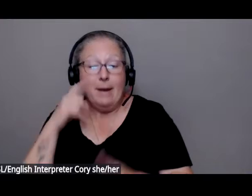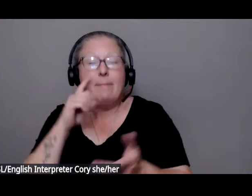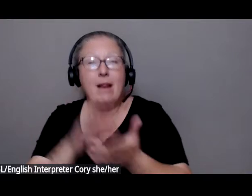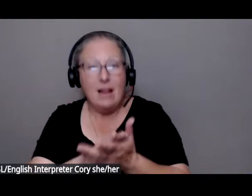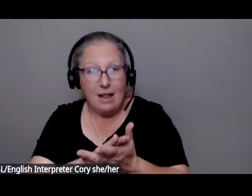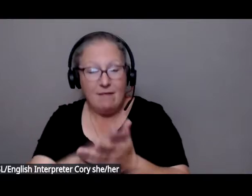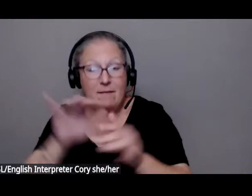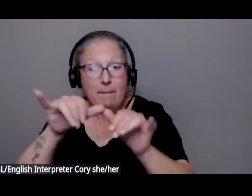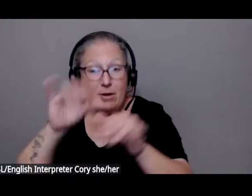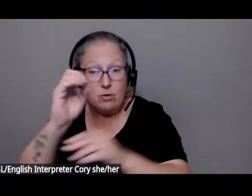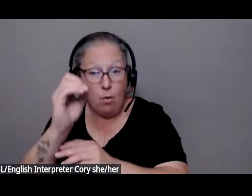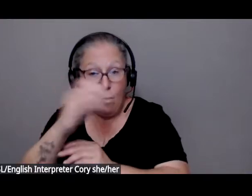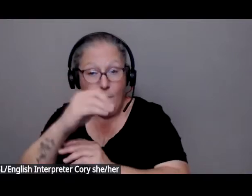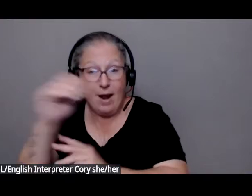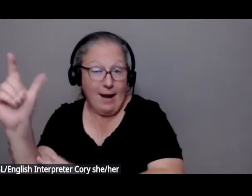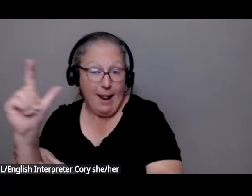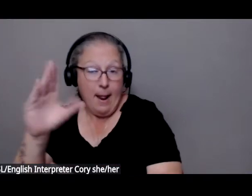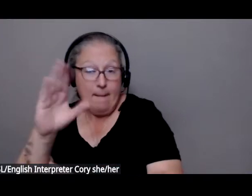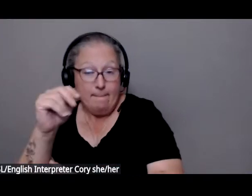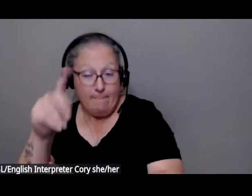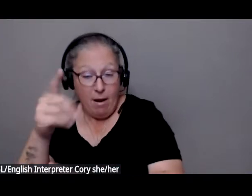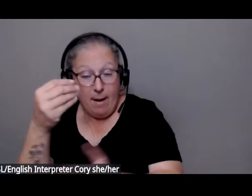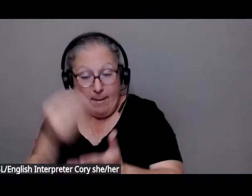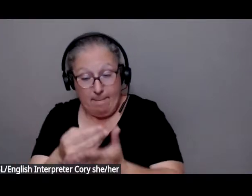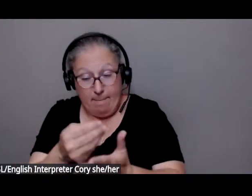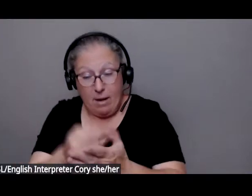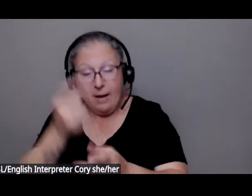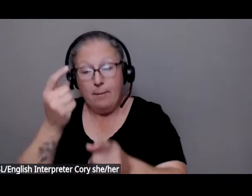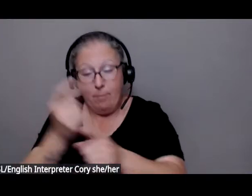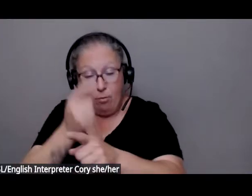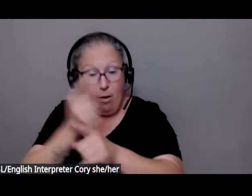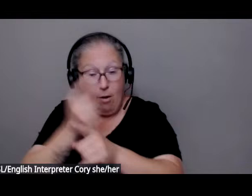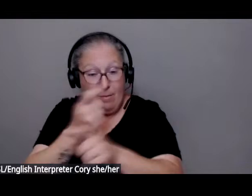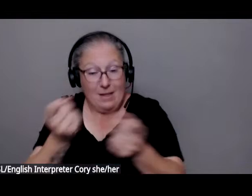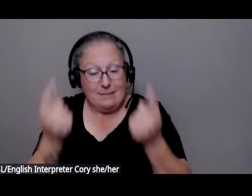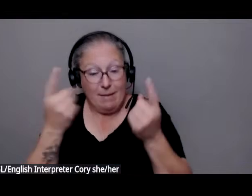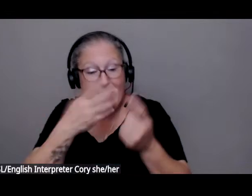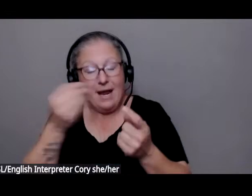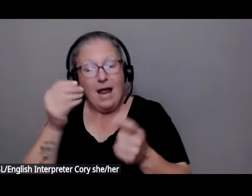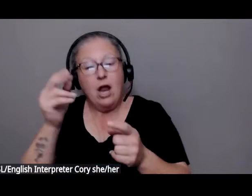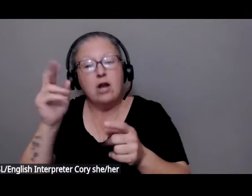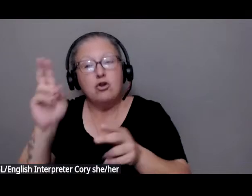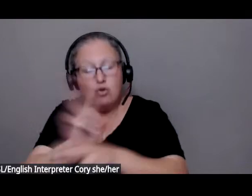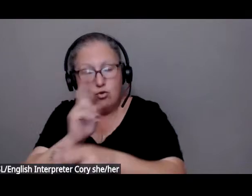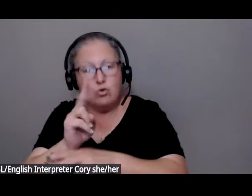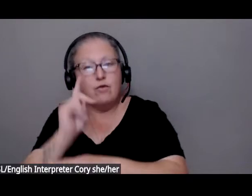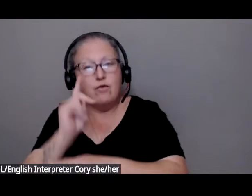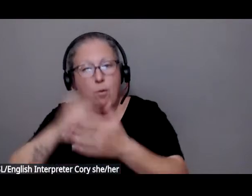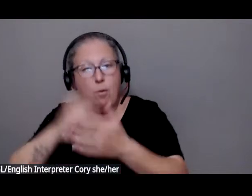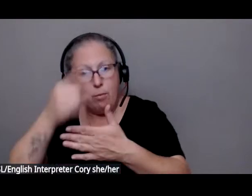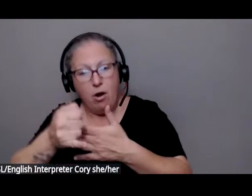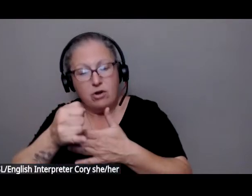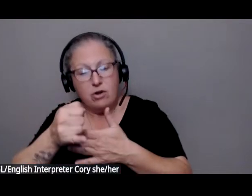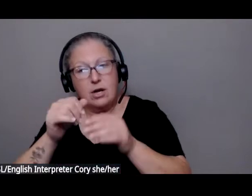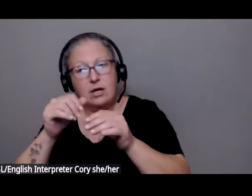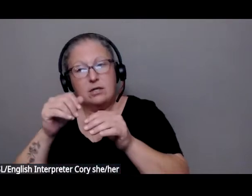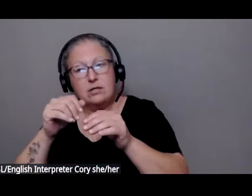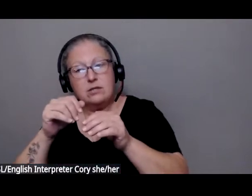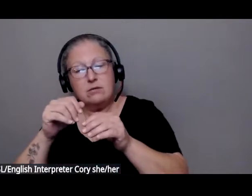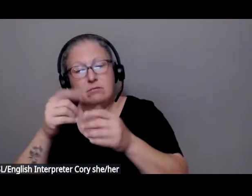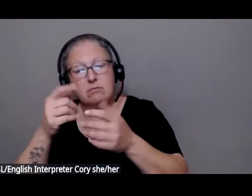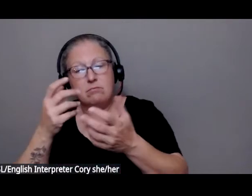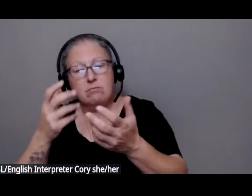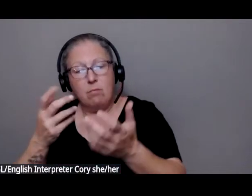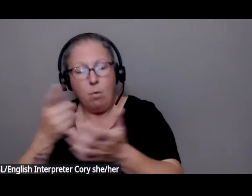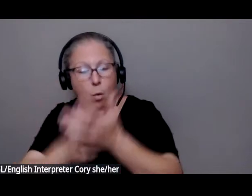that the Measure O and Measure L bond funds have been properly expended and have been utilized for projects consistent with those identified in